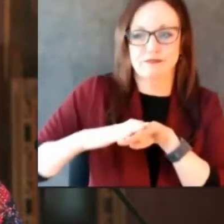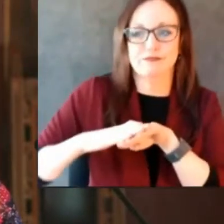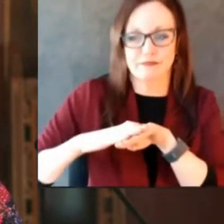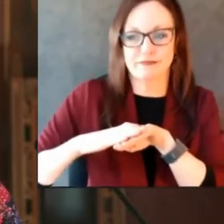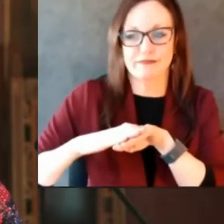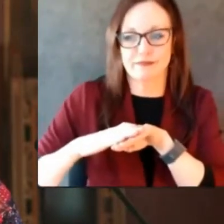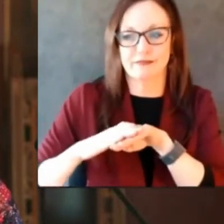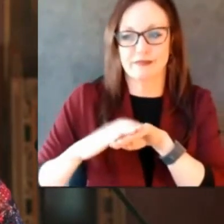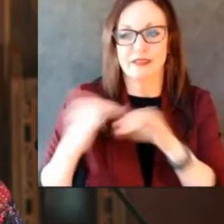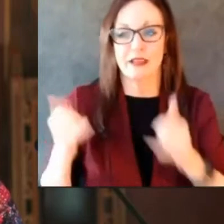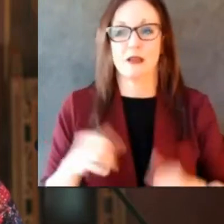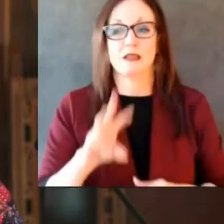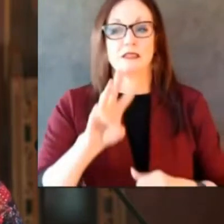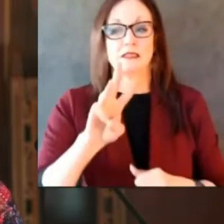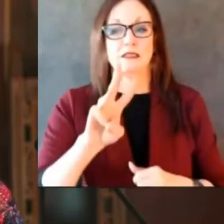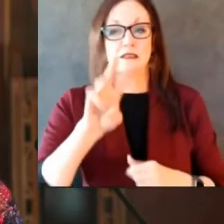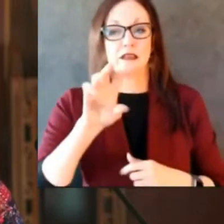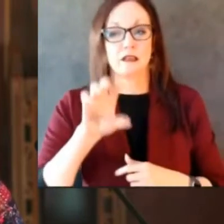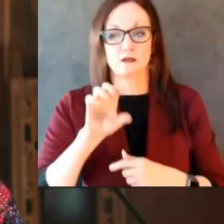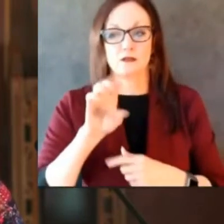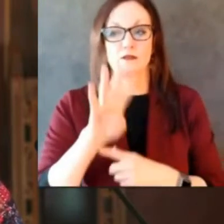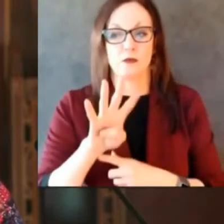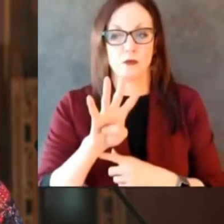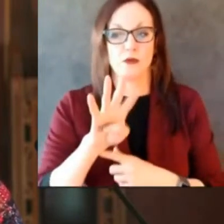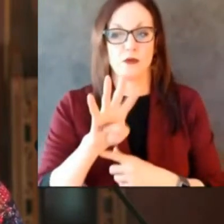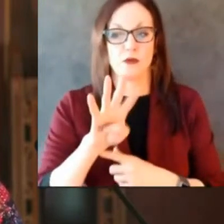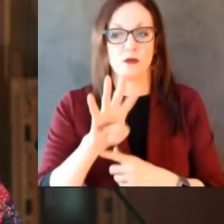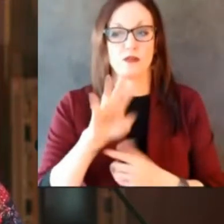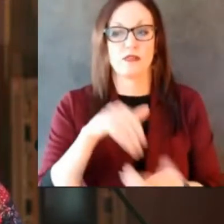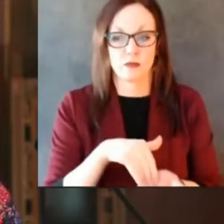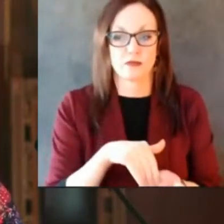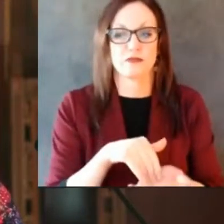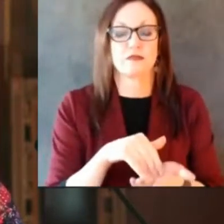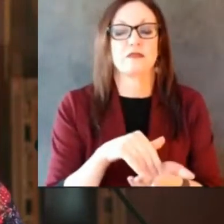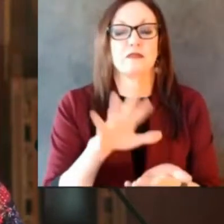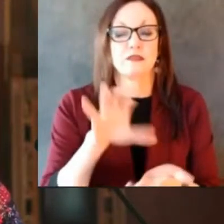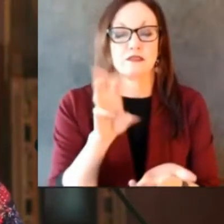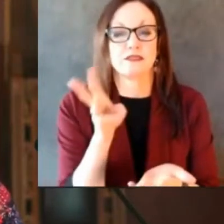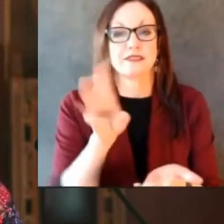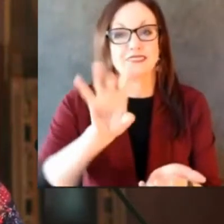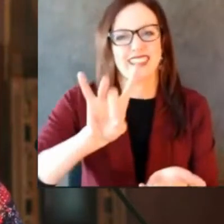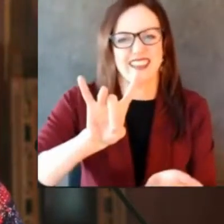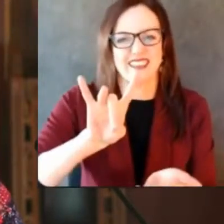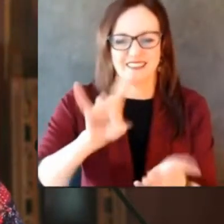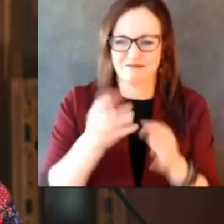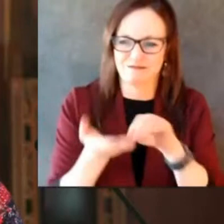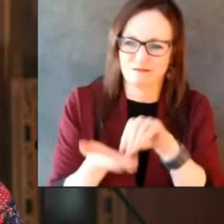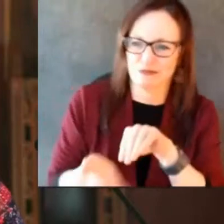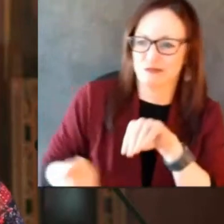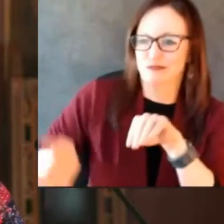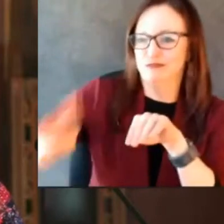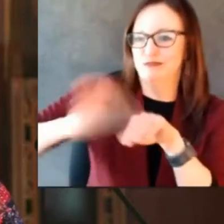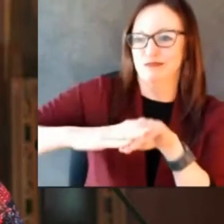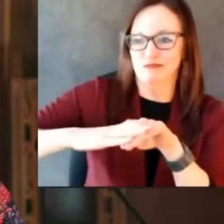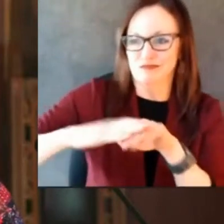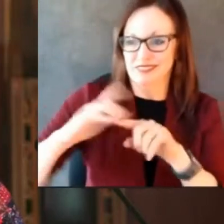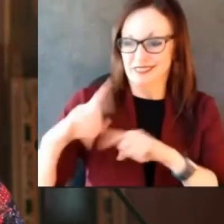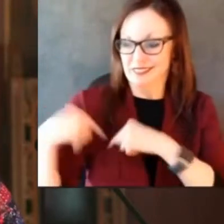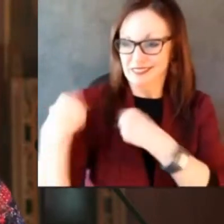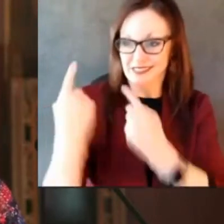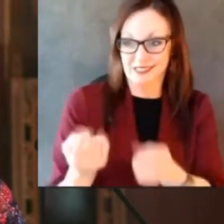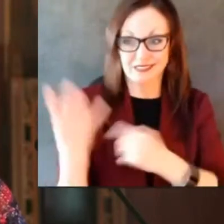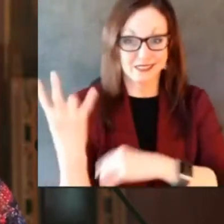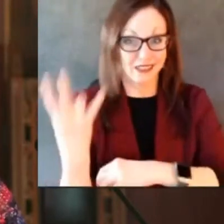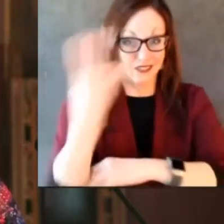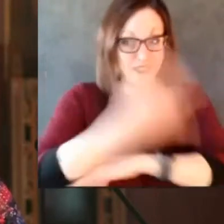604,378 people. Our 7-day average of new cases is 491. As of